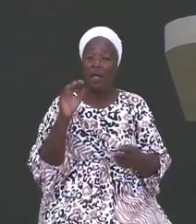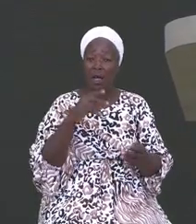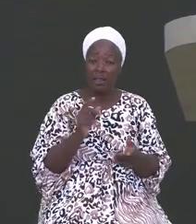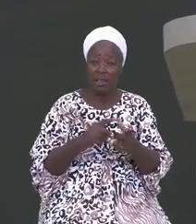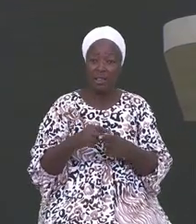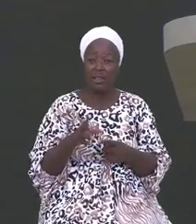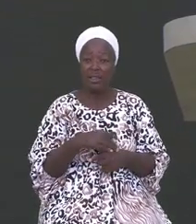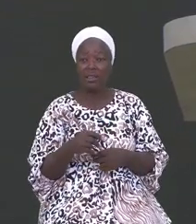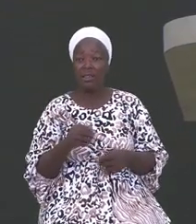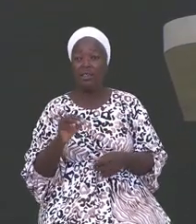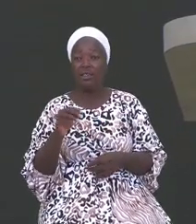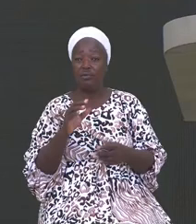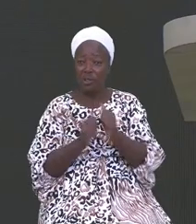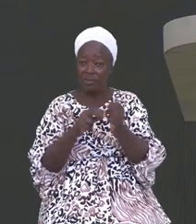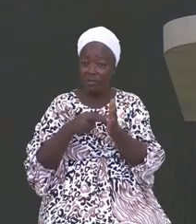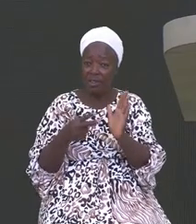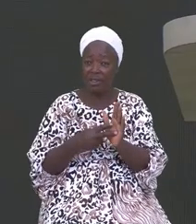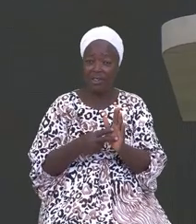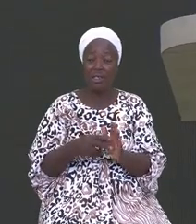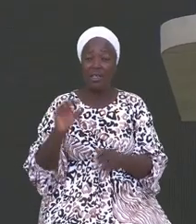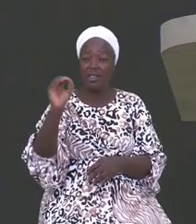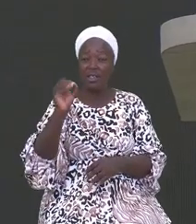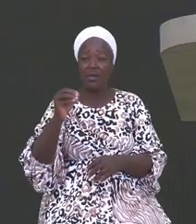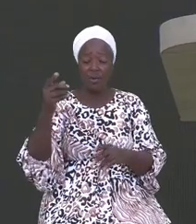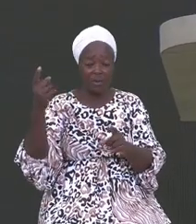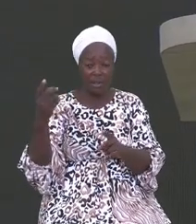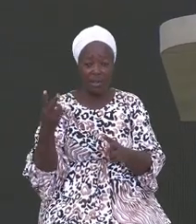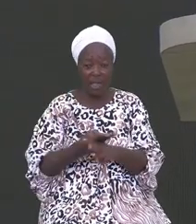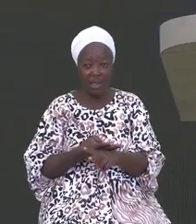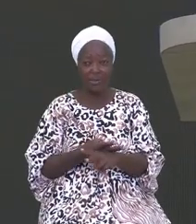have left. Zero times 100 is.